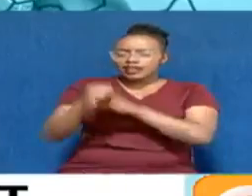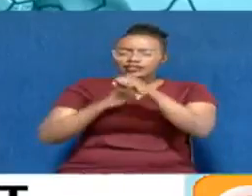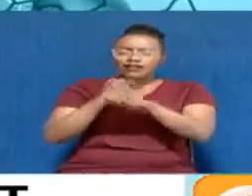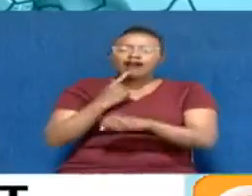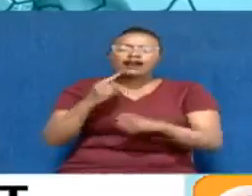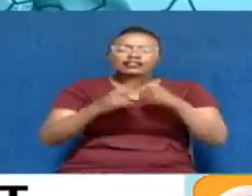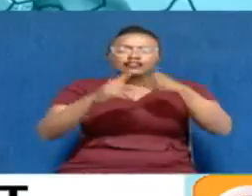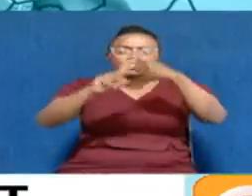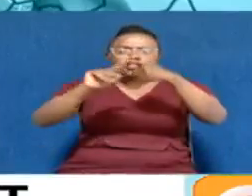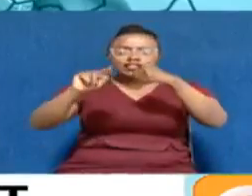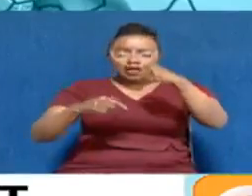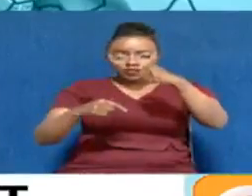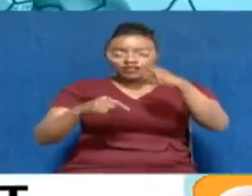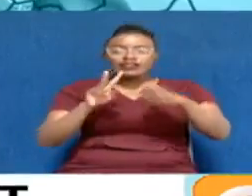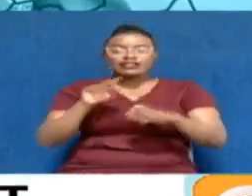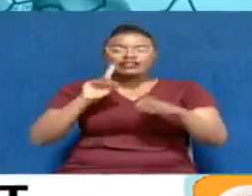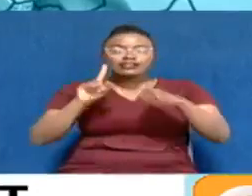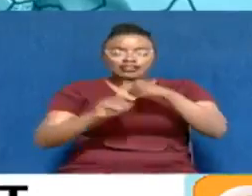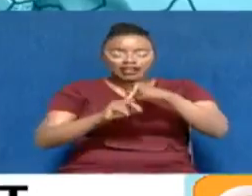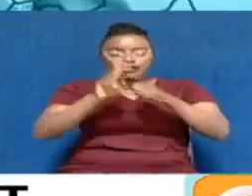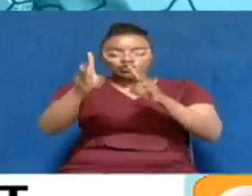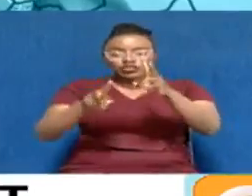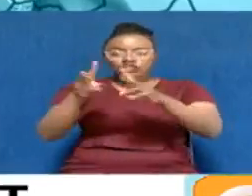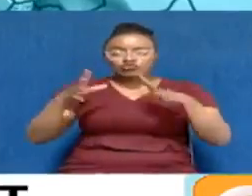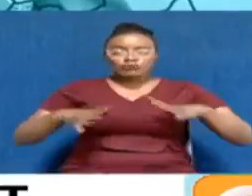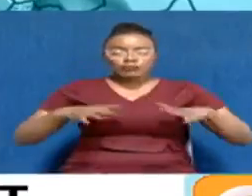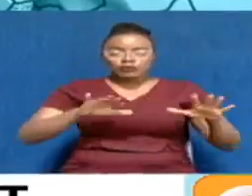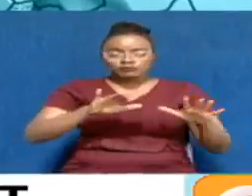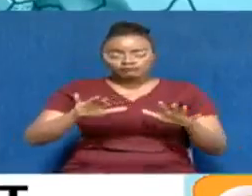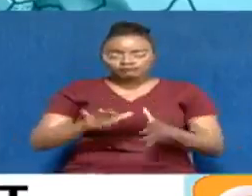176,622. Raquel Muigai, Citizen TV.